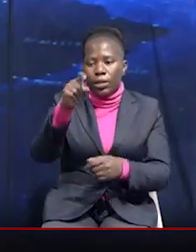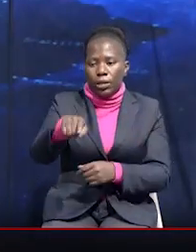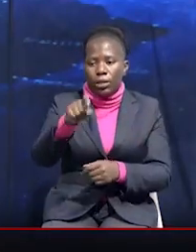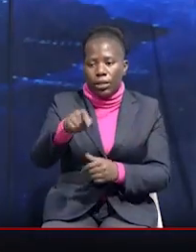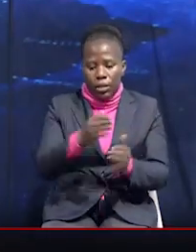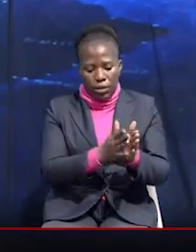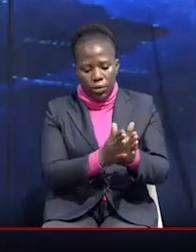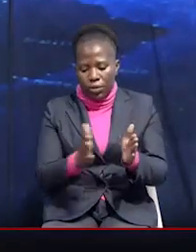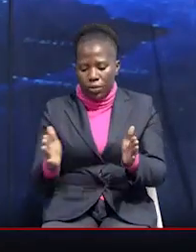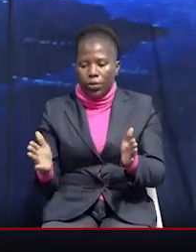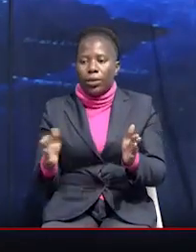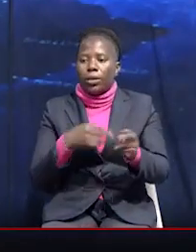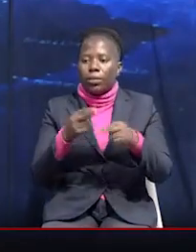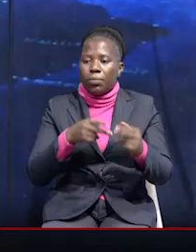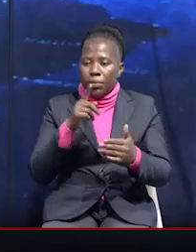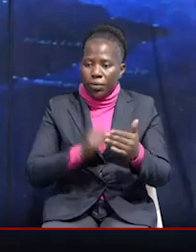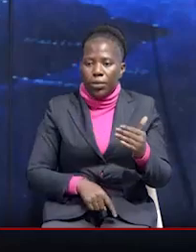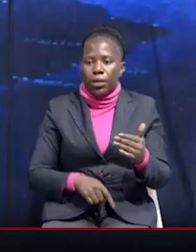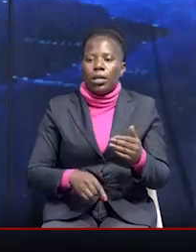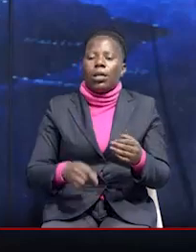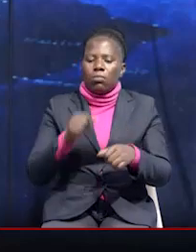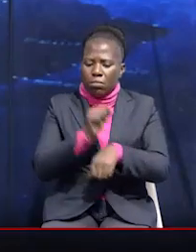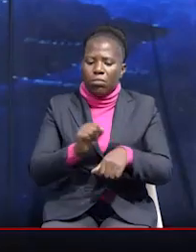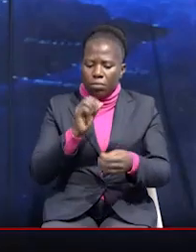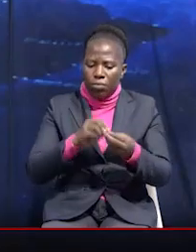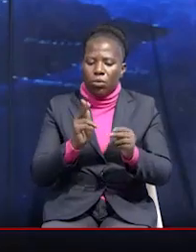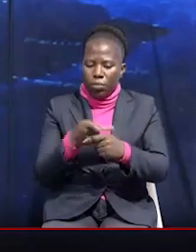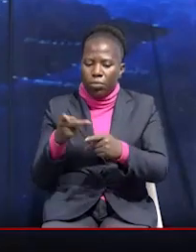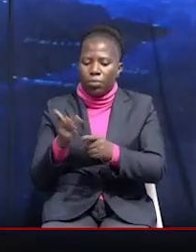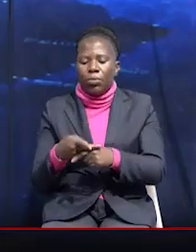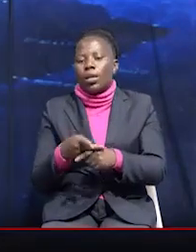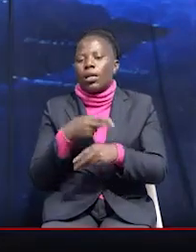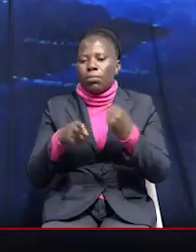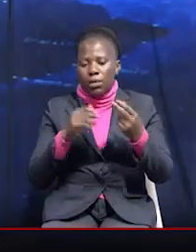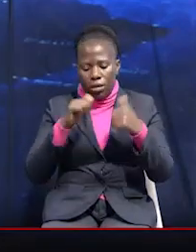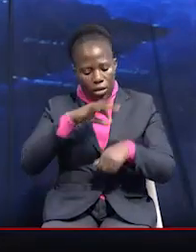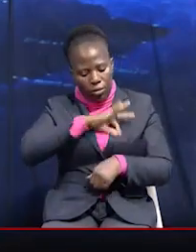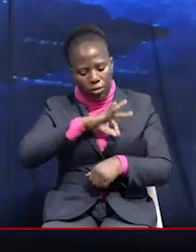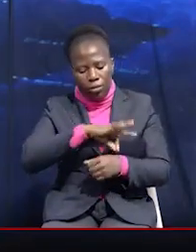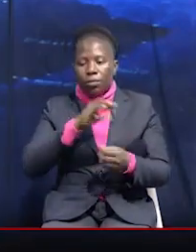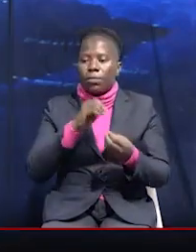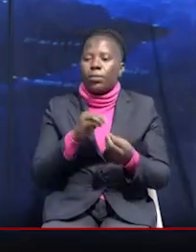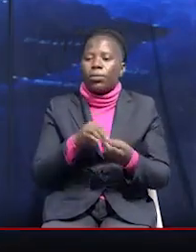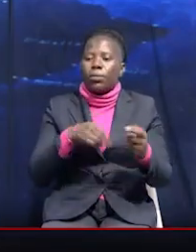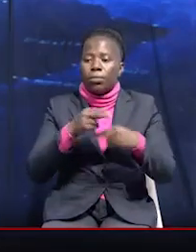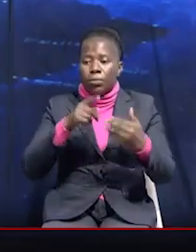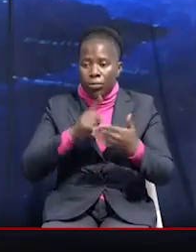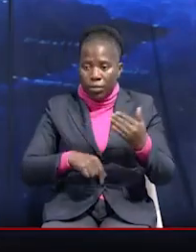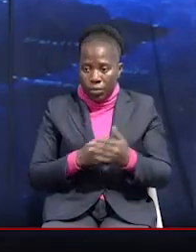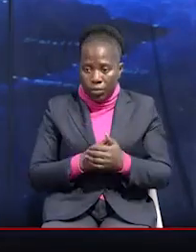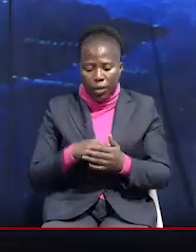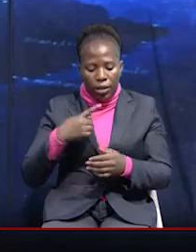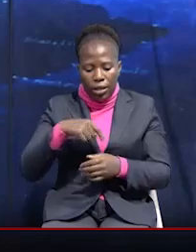so that they can do more and they can have more production capacity to expand from that point. So there's a need for us to look at